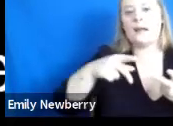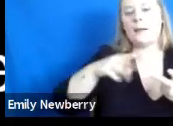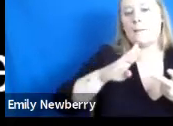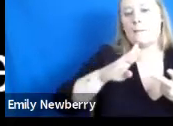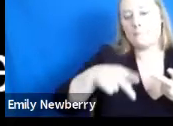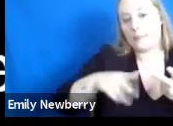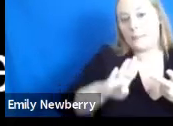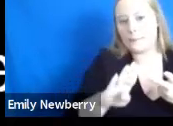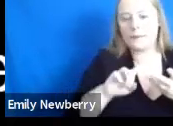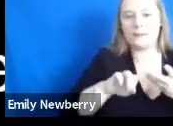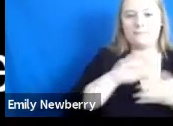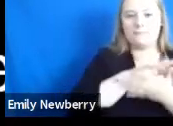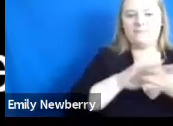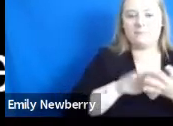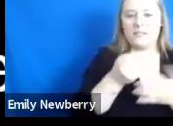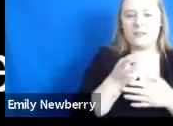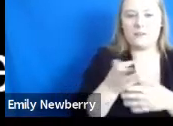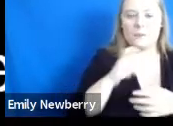at the time was the